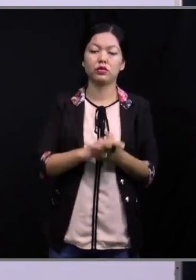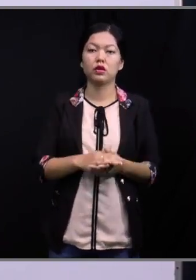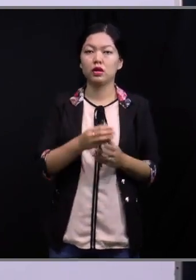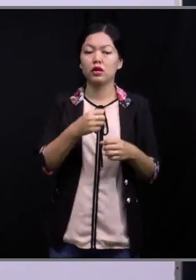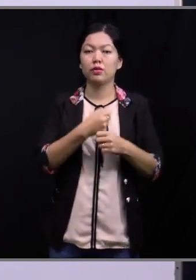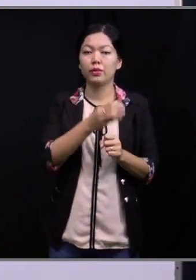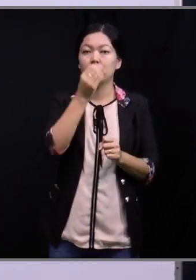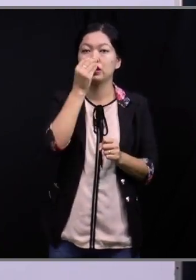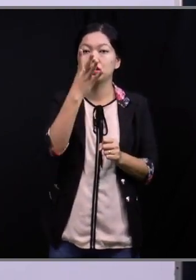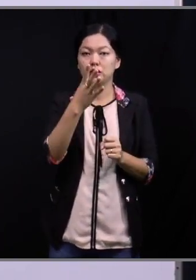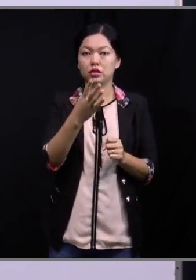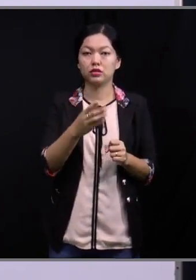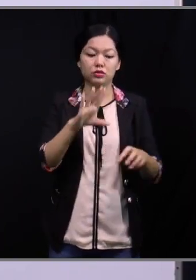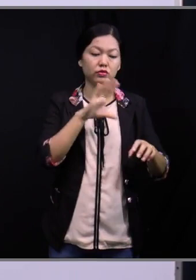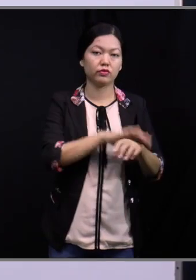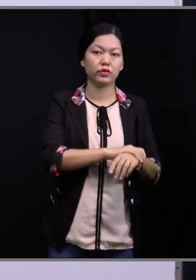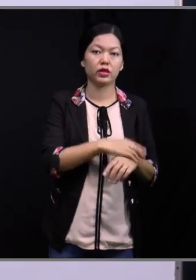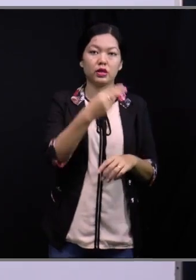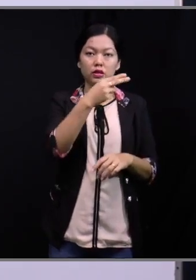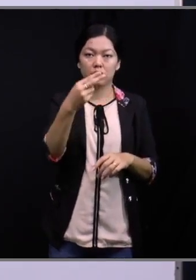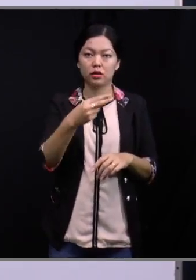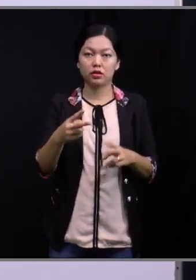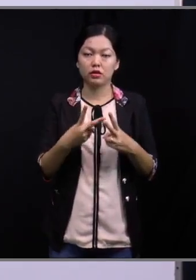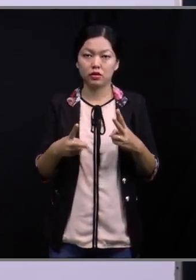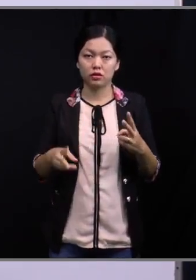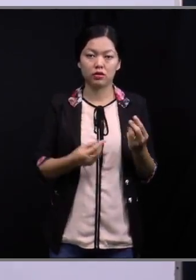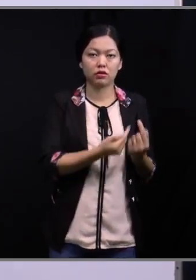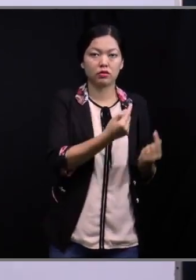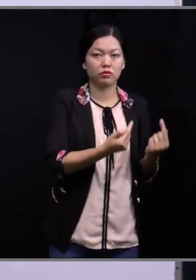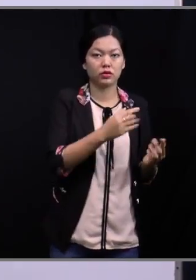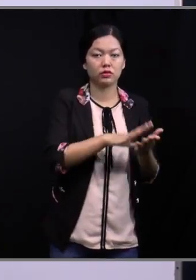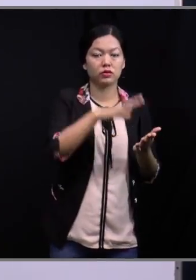we can learn about the different types of plants. Then the next is